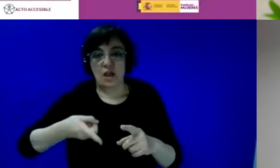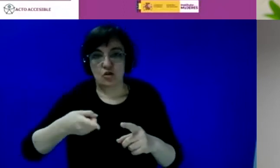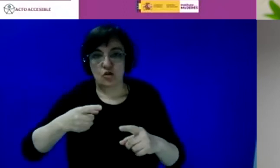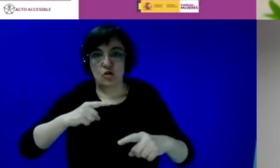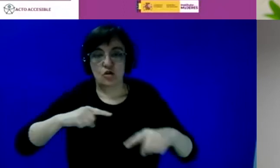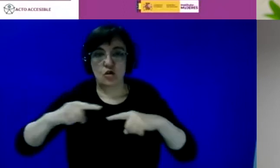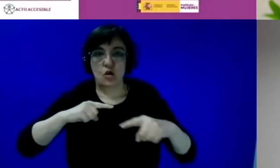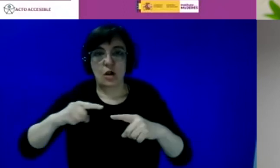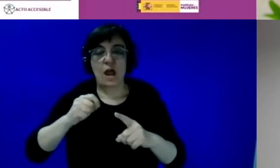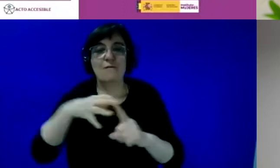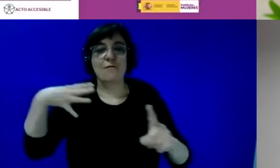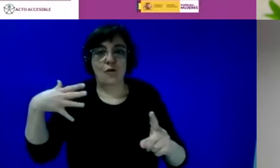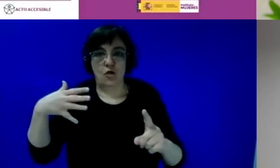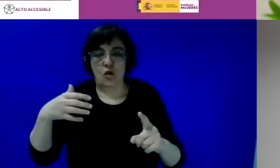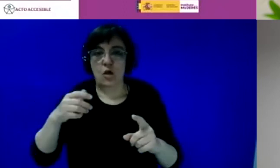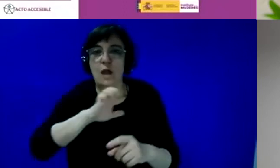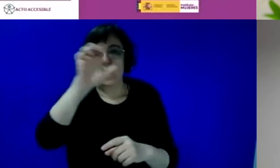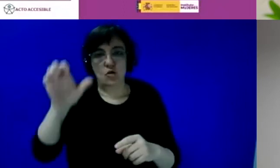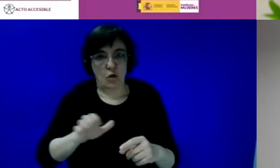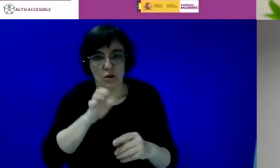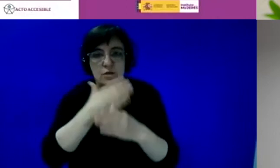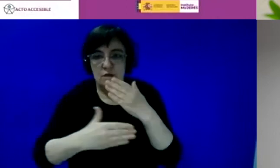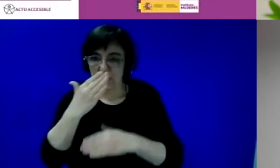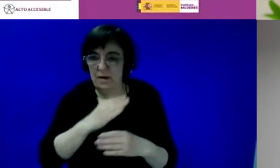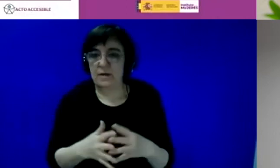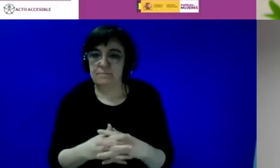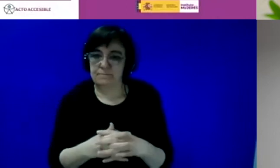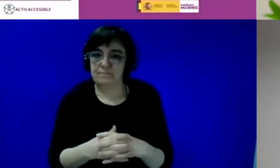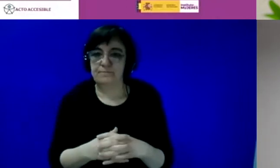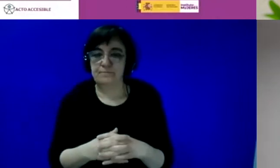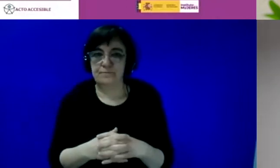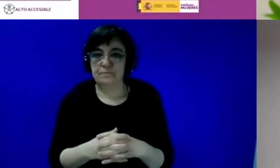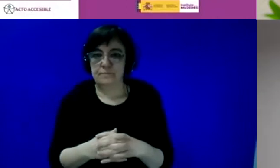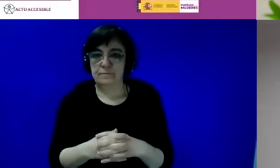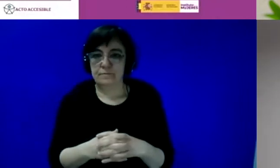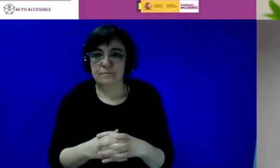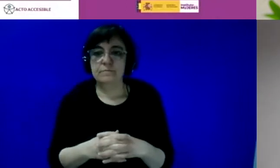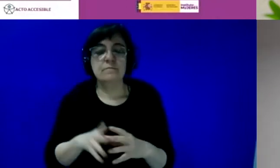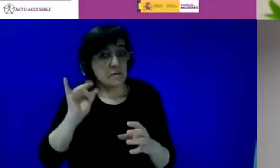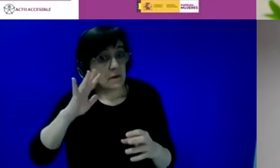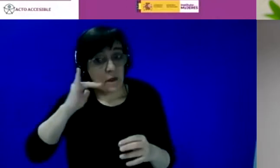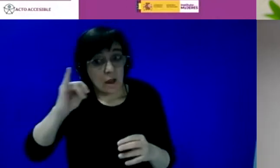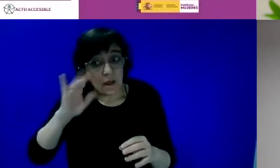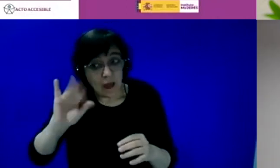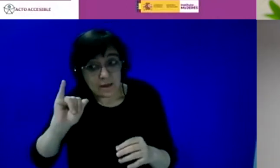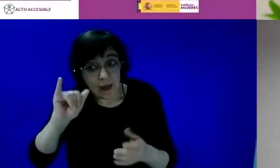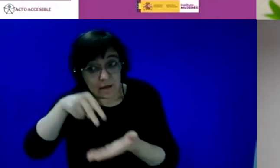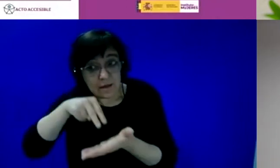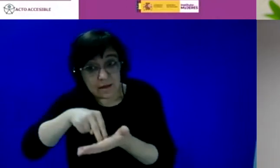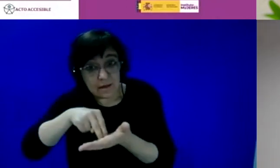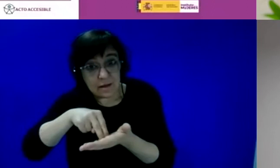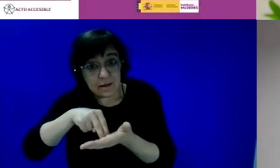Thank you, the other Catherine. No, Catherine, I think. Are you there, Catherine? For organizing this meeting today and